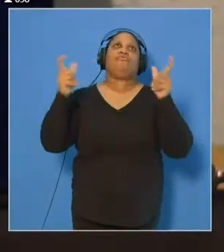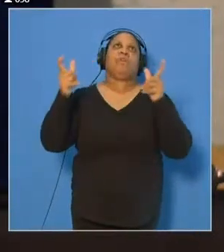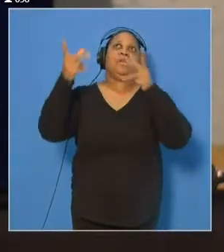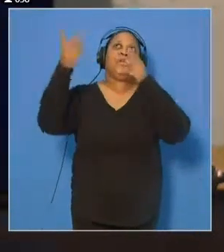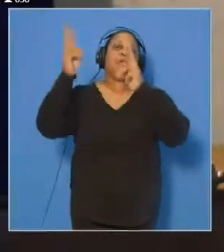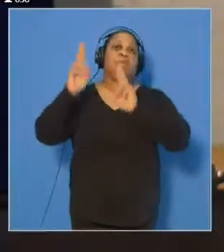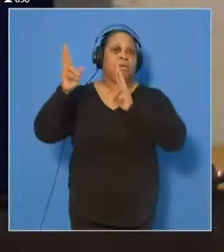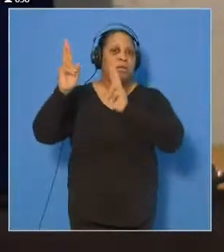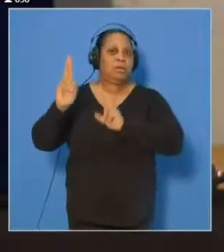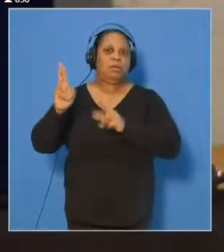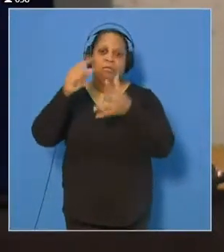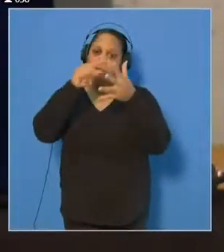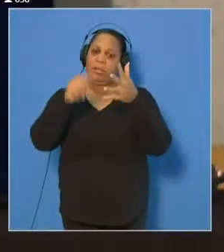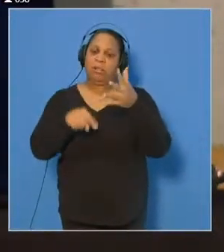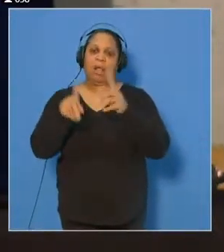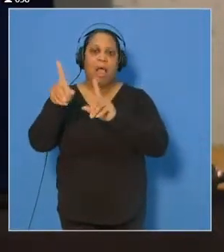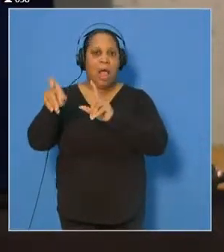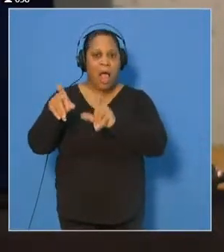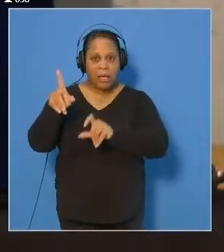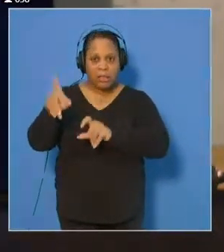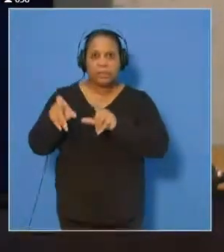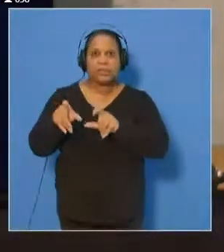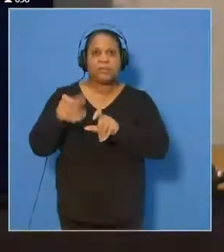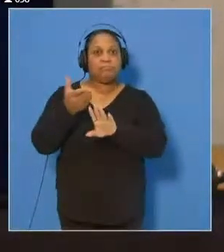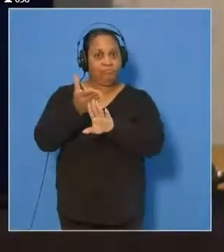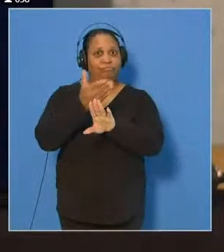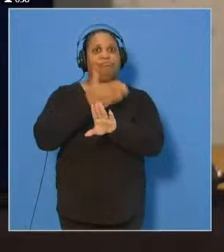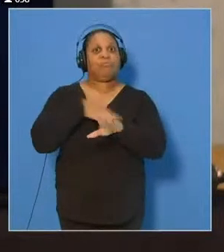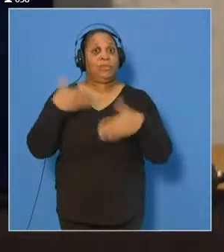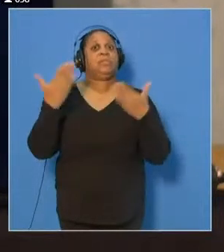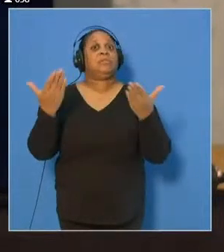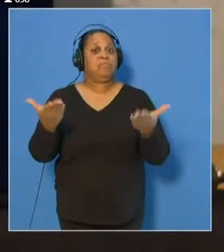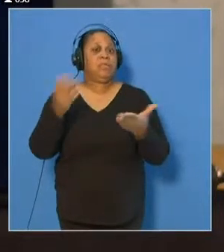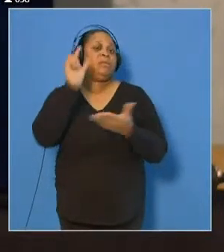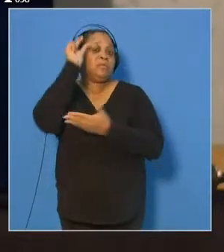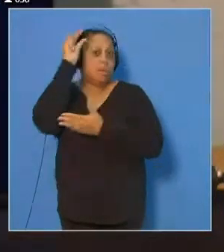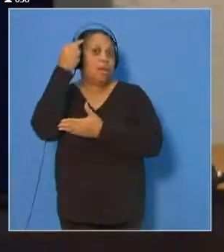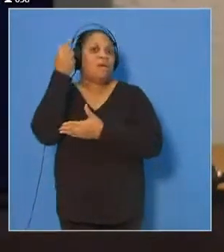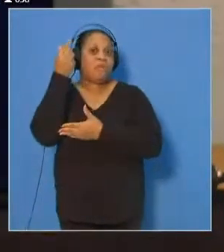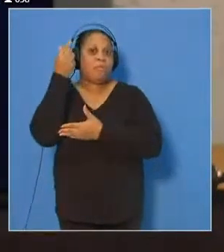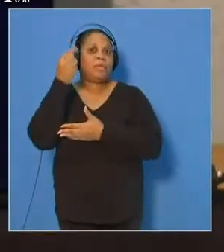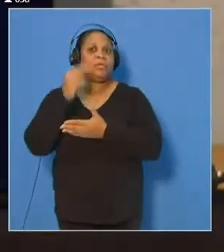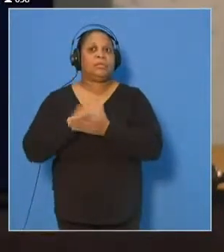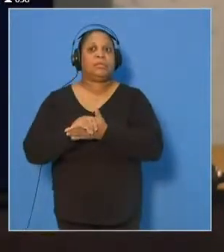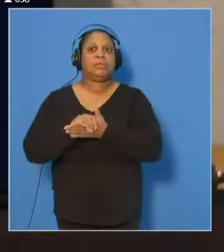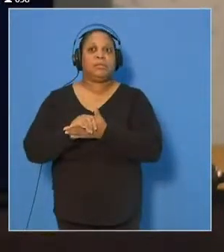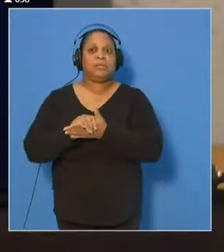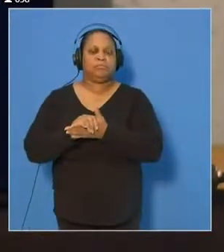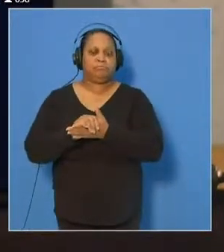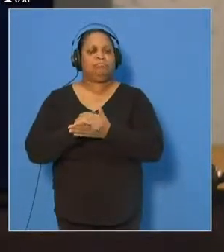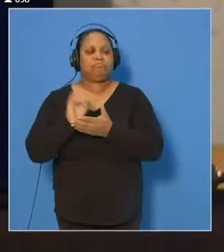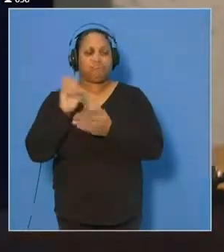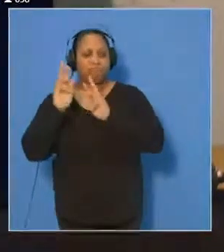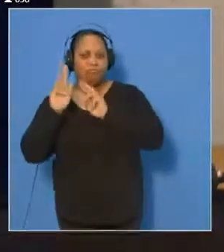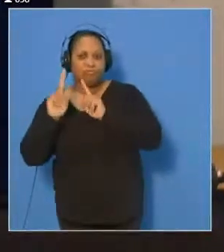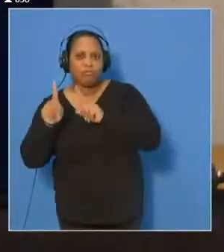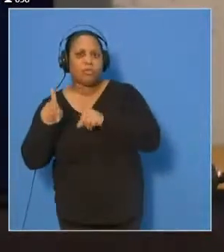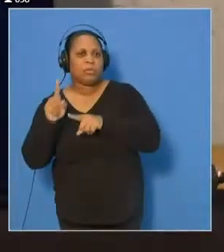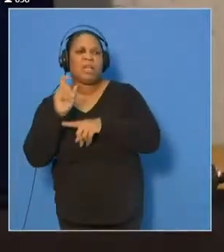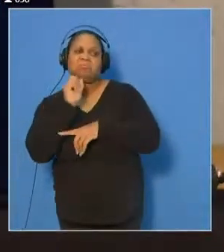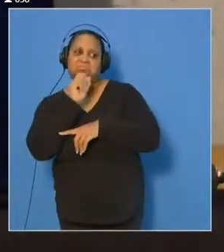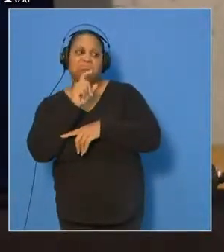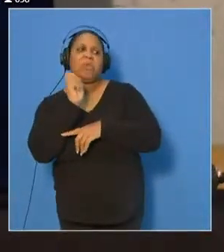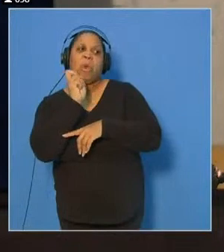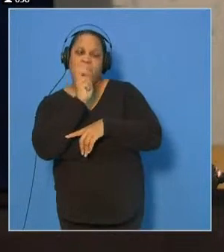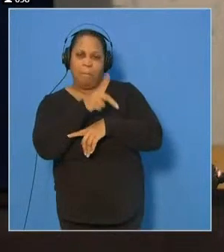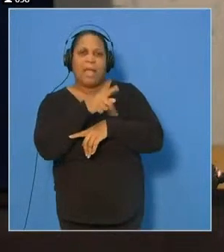these questions that I'm asking tonight have been previously submitted to government. Well, we'll have to get back to you. Apologies that I don't